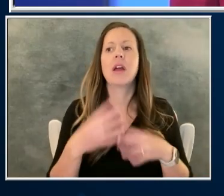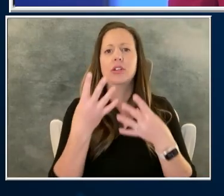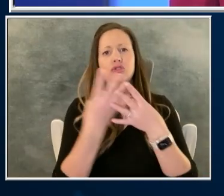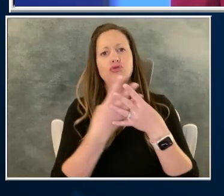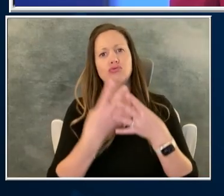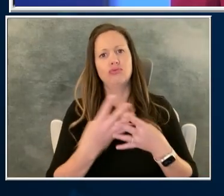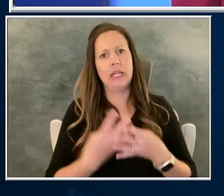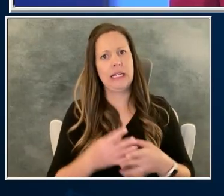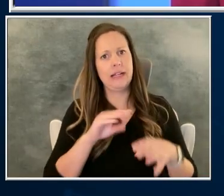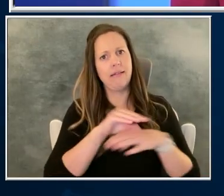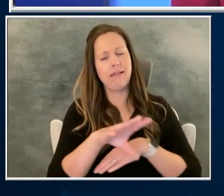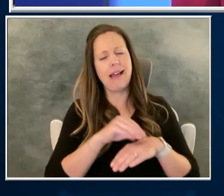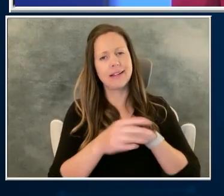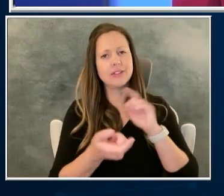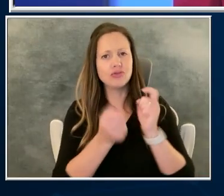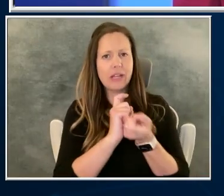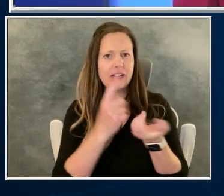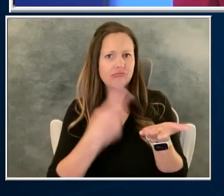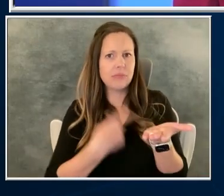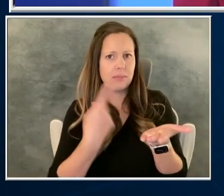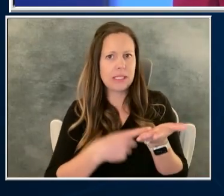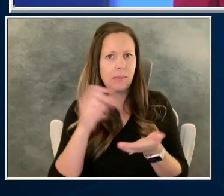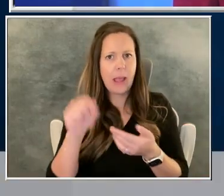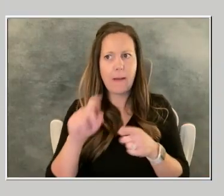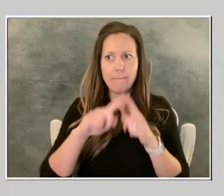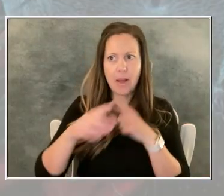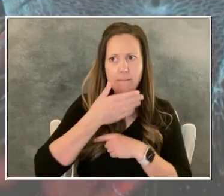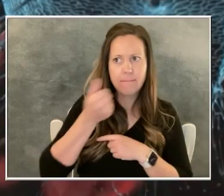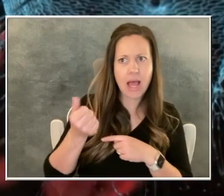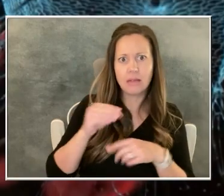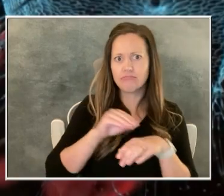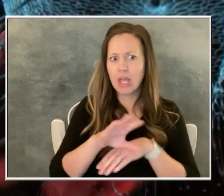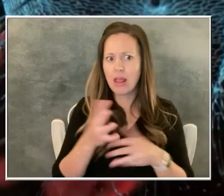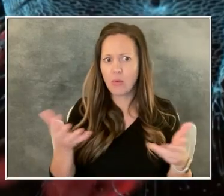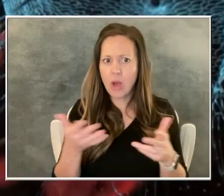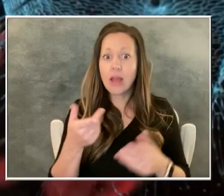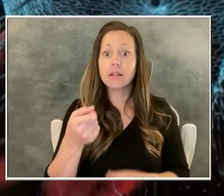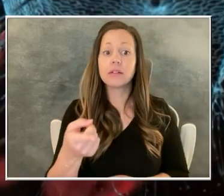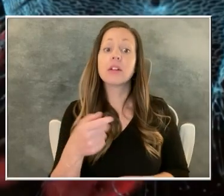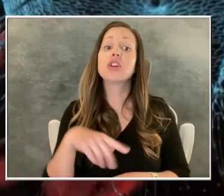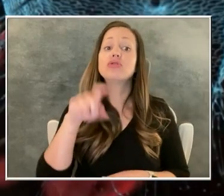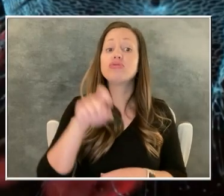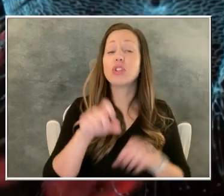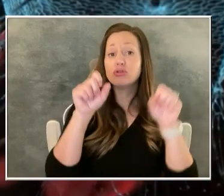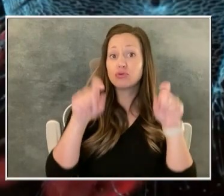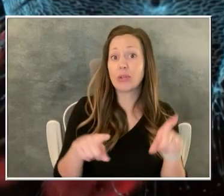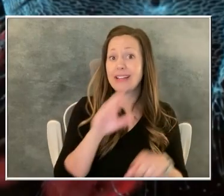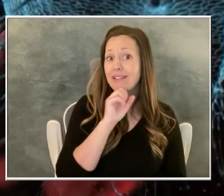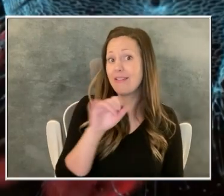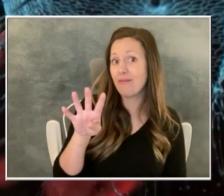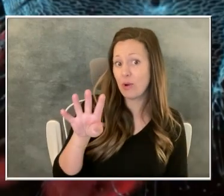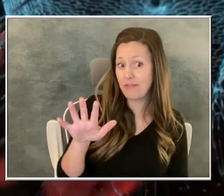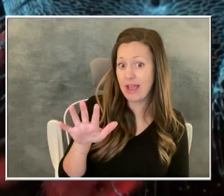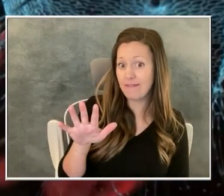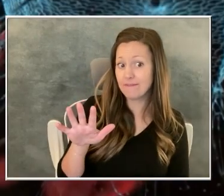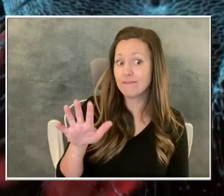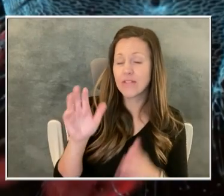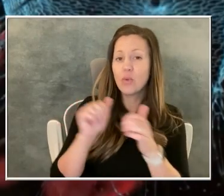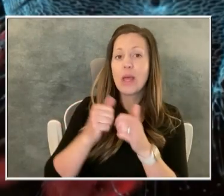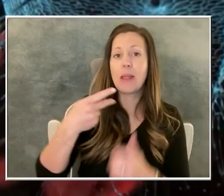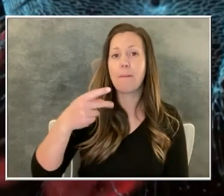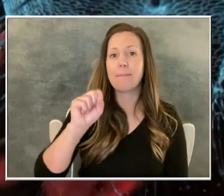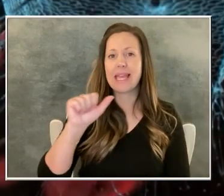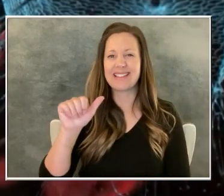again. But what are the best screening guidelines? So ideally in average risk men, you should begin screening at 45. That's with a PSA, so a blood test,